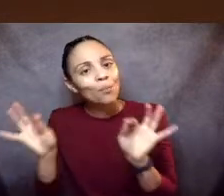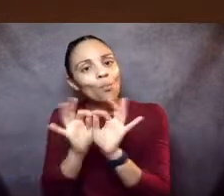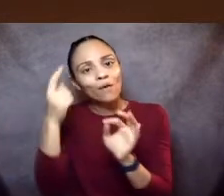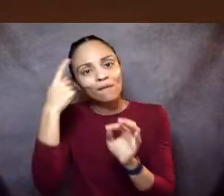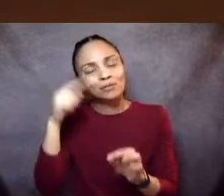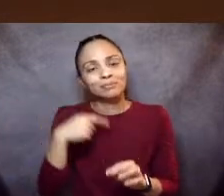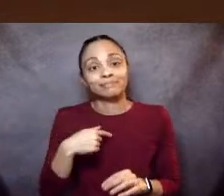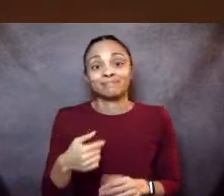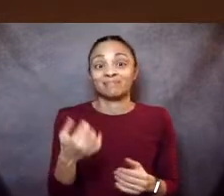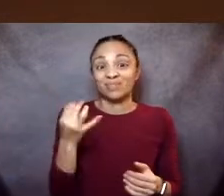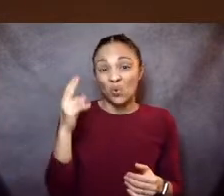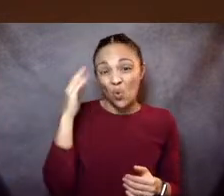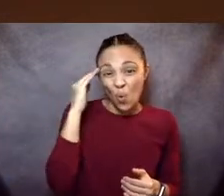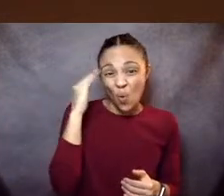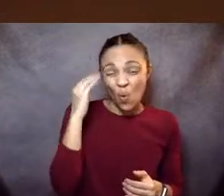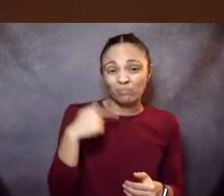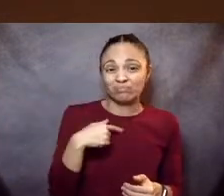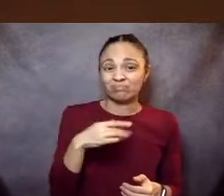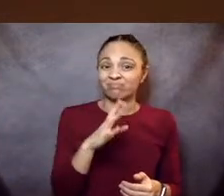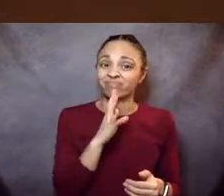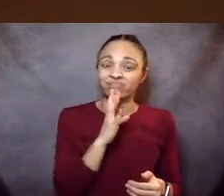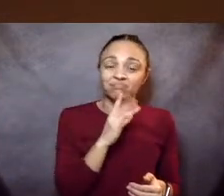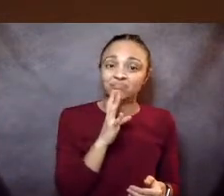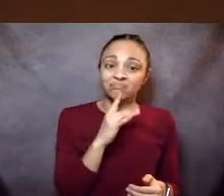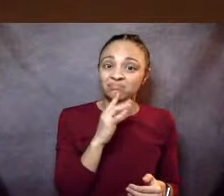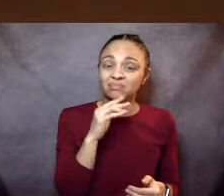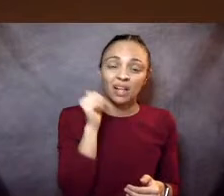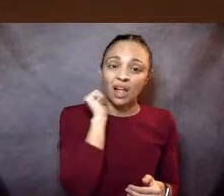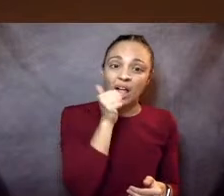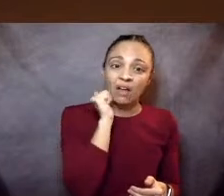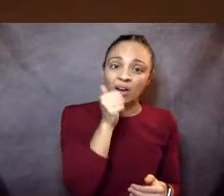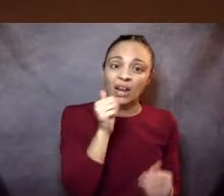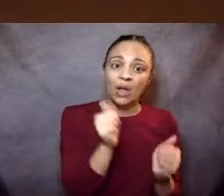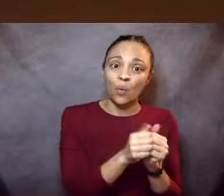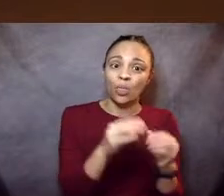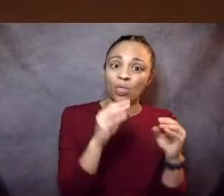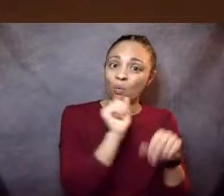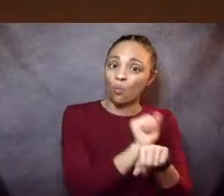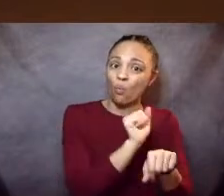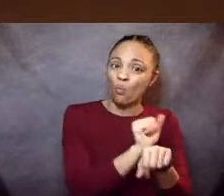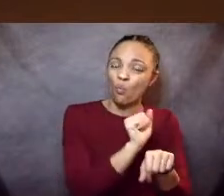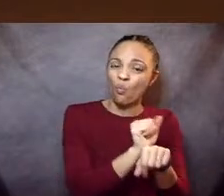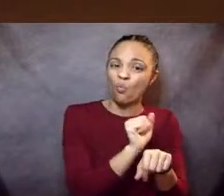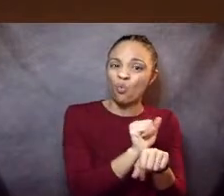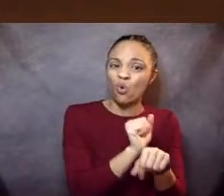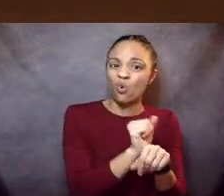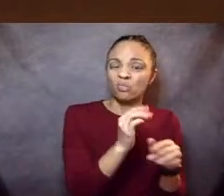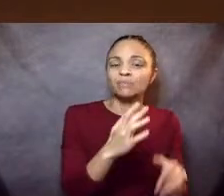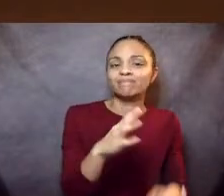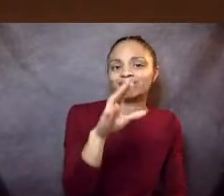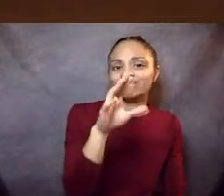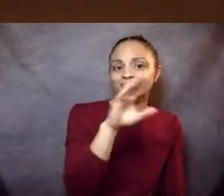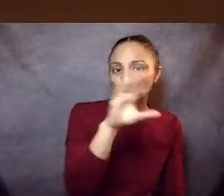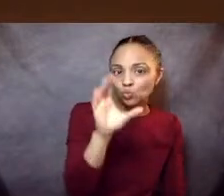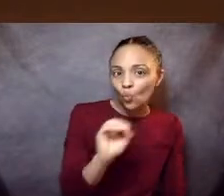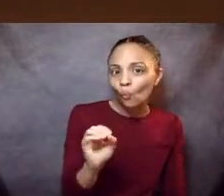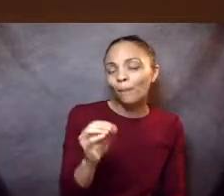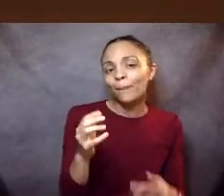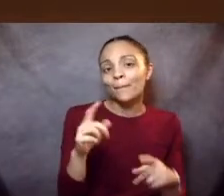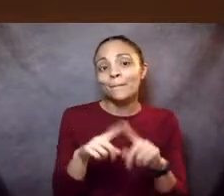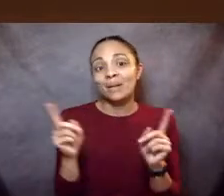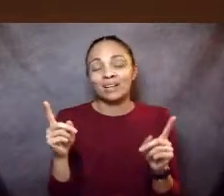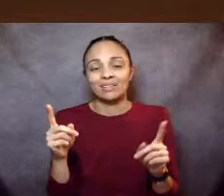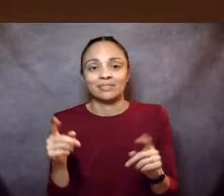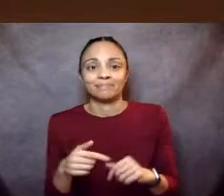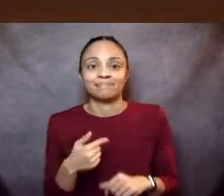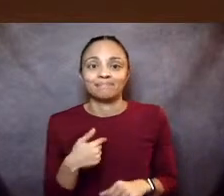day on Zoom. So this is a different type of pleasure. Another anchor of personal gratitude for me is